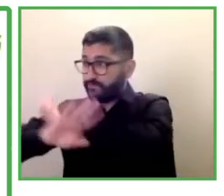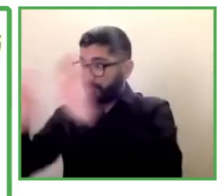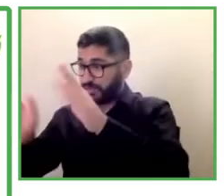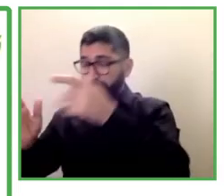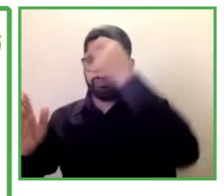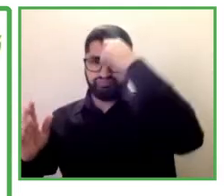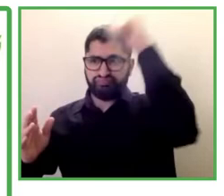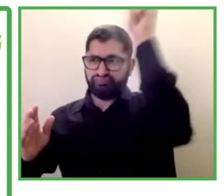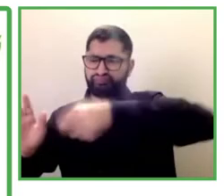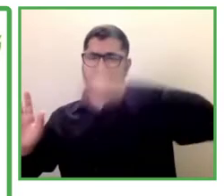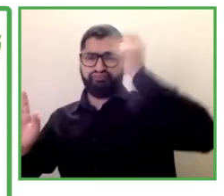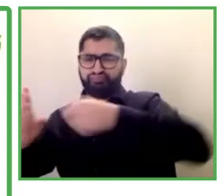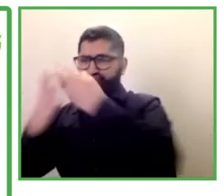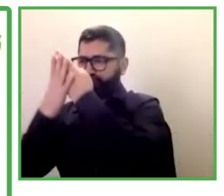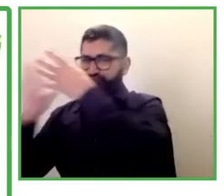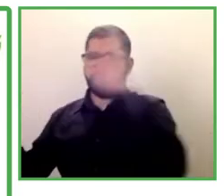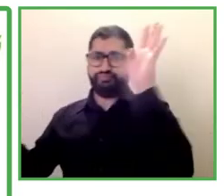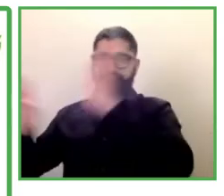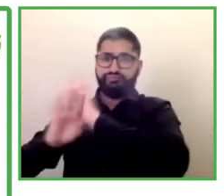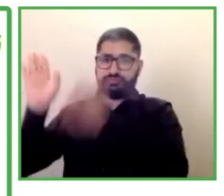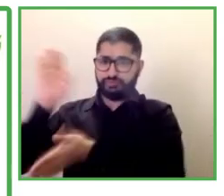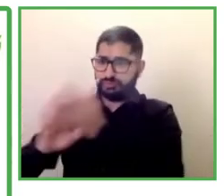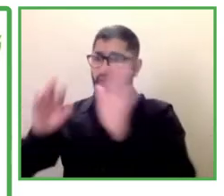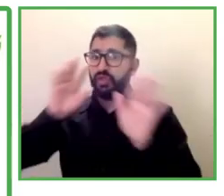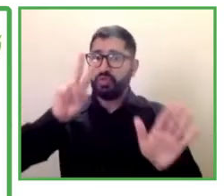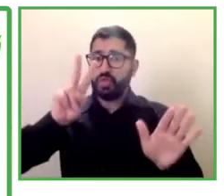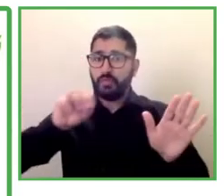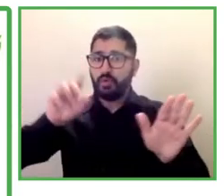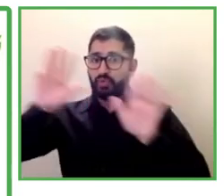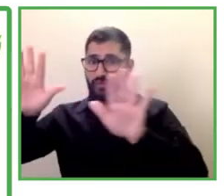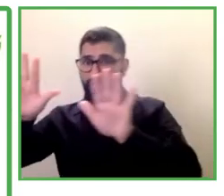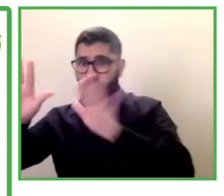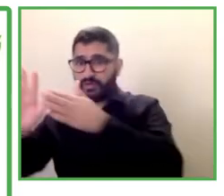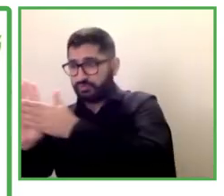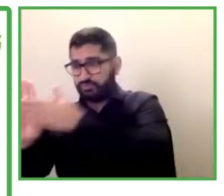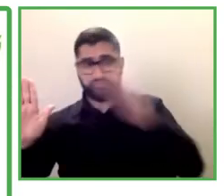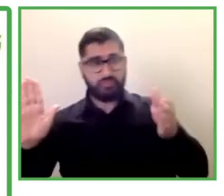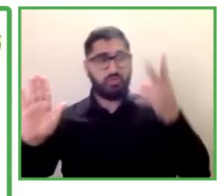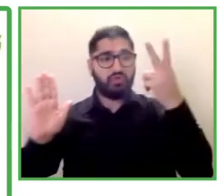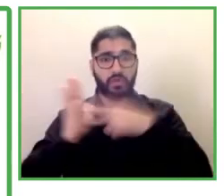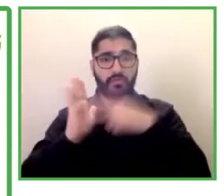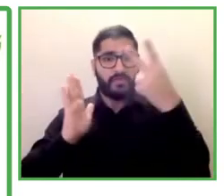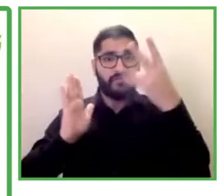and 2020, and they went out of the institution, they found a job.